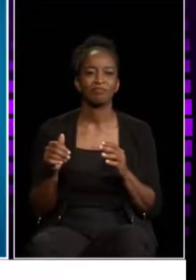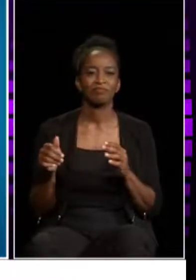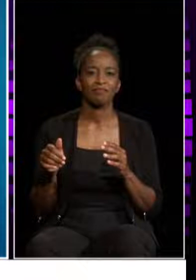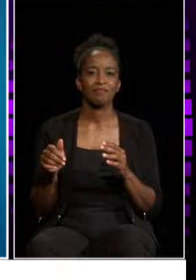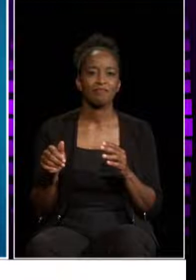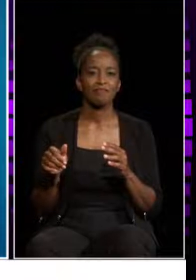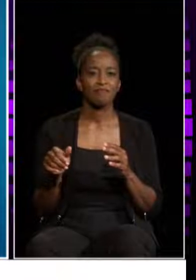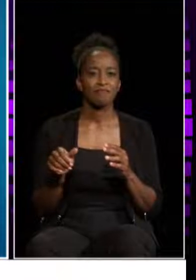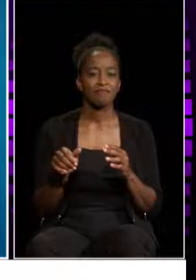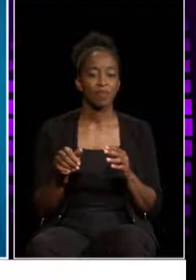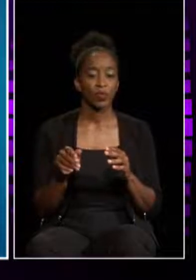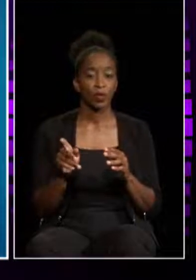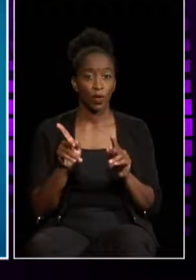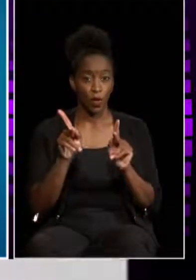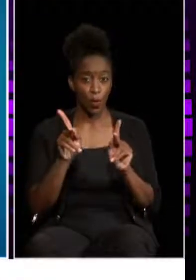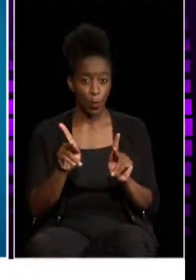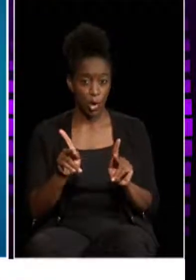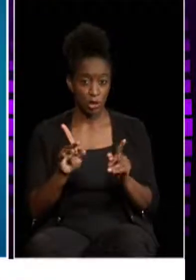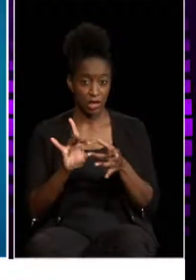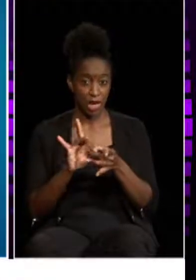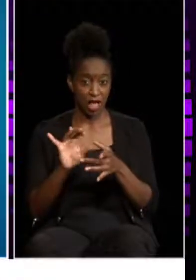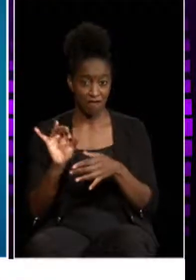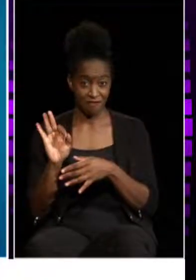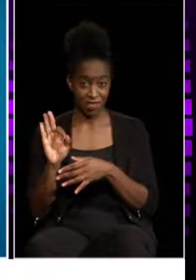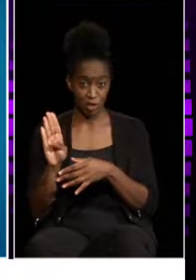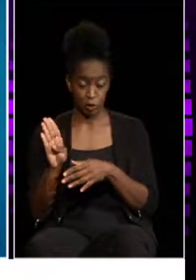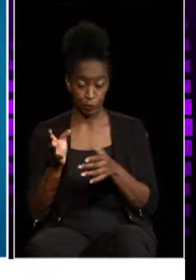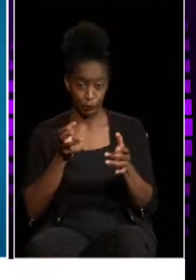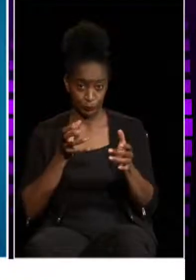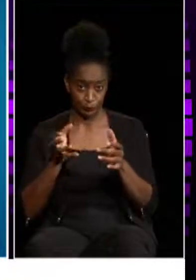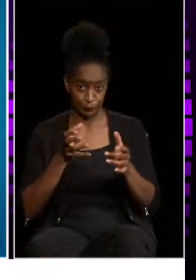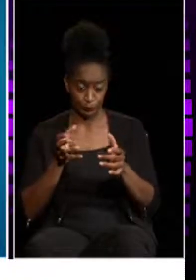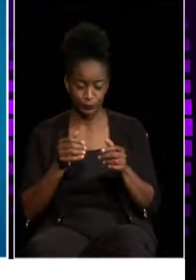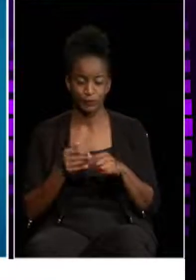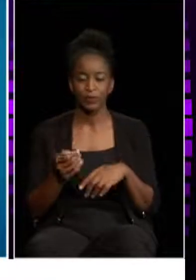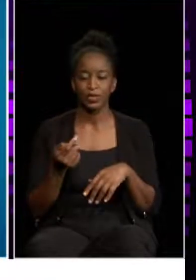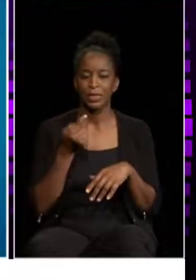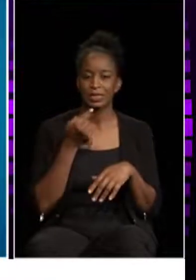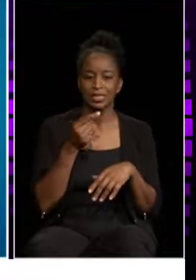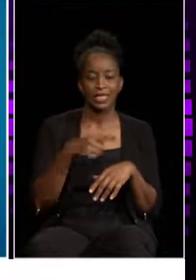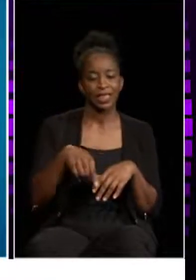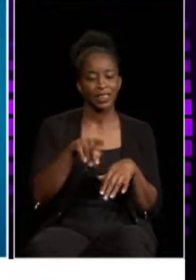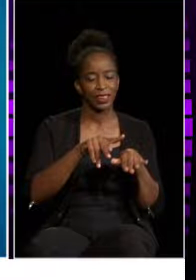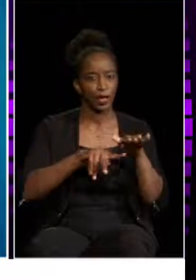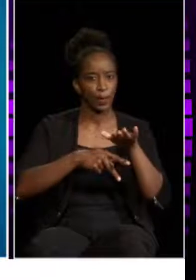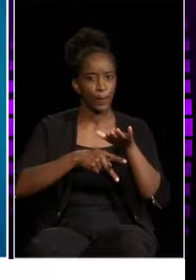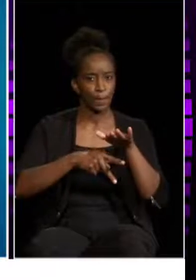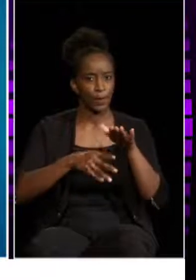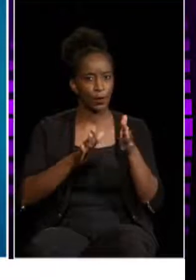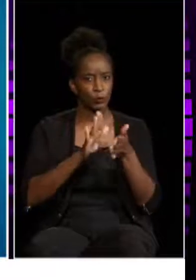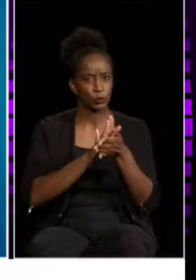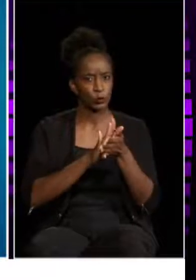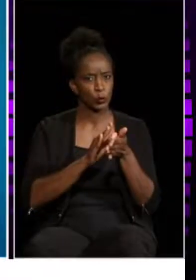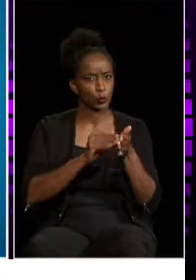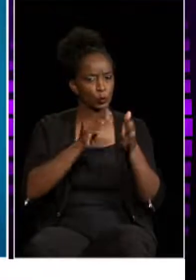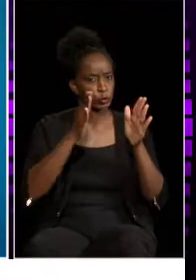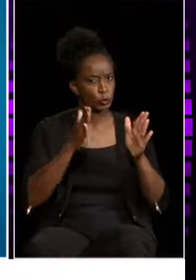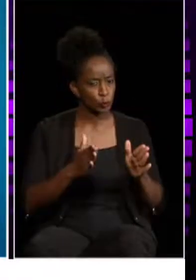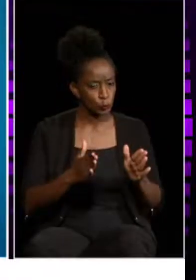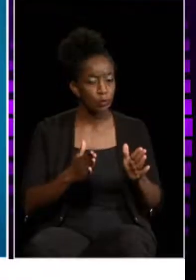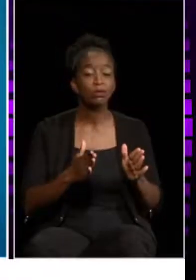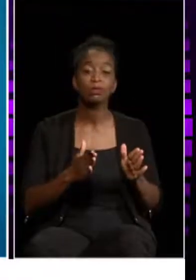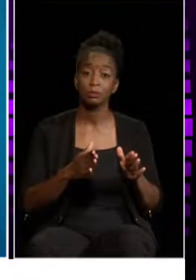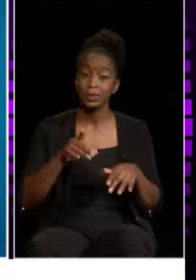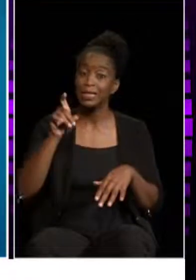section, she said we need help for primary school children because it seems like if that is a faction of society that is overlooked.